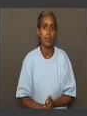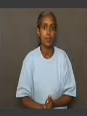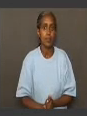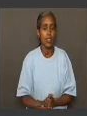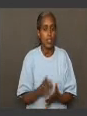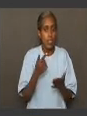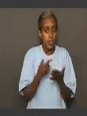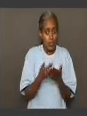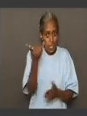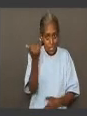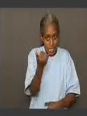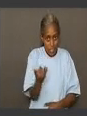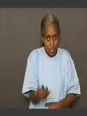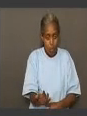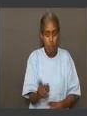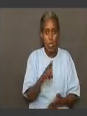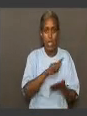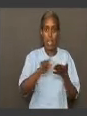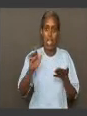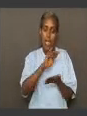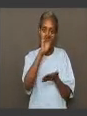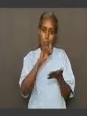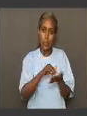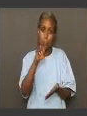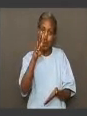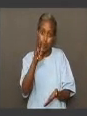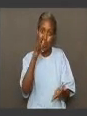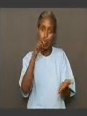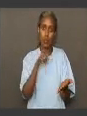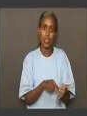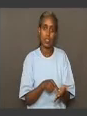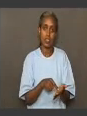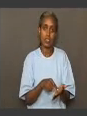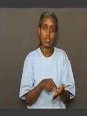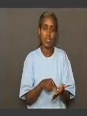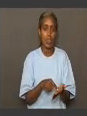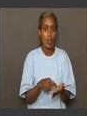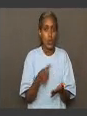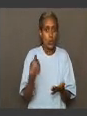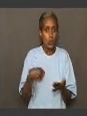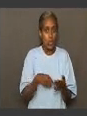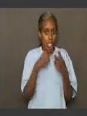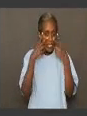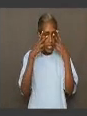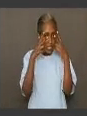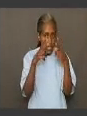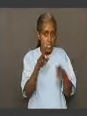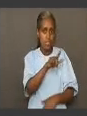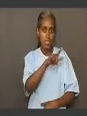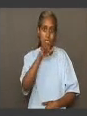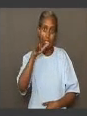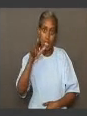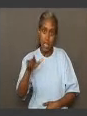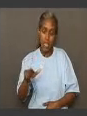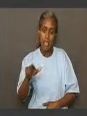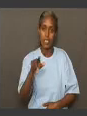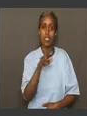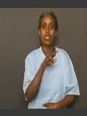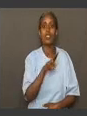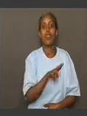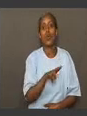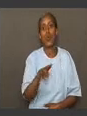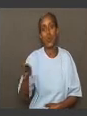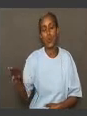If we draw a line between the 2 points, we can see that the line is